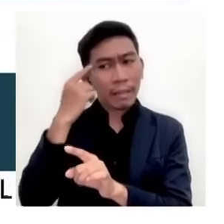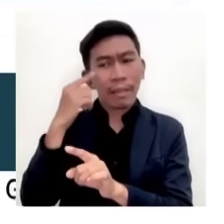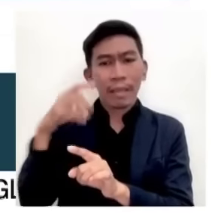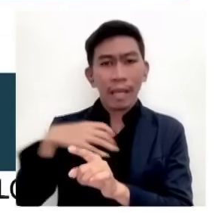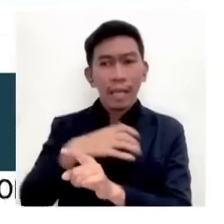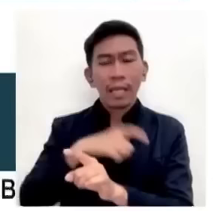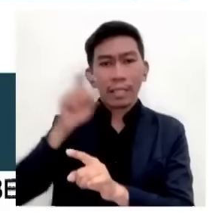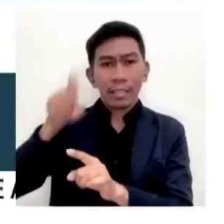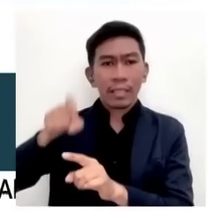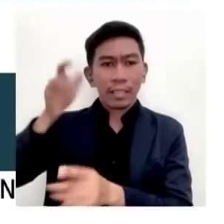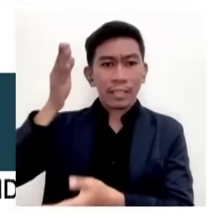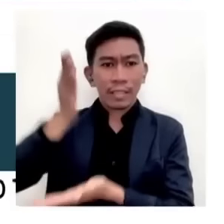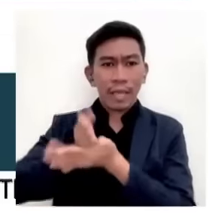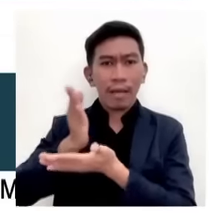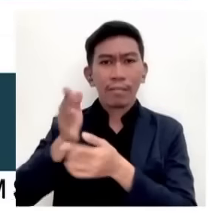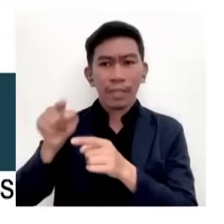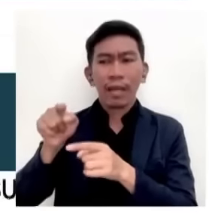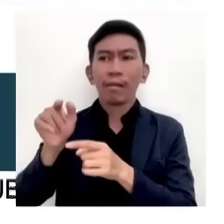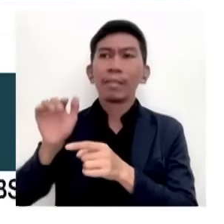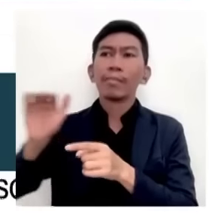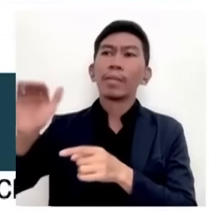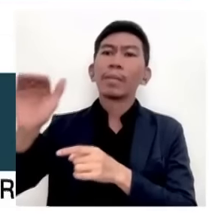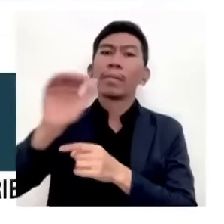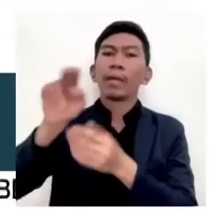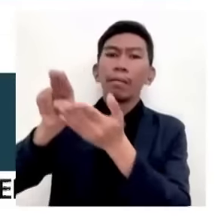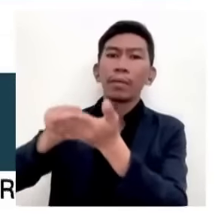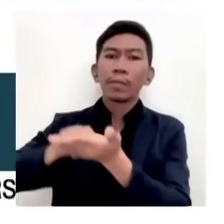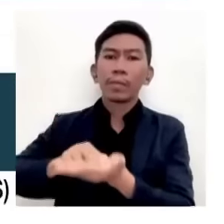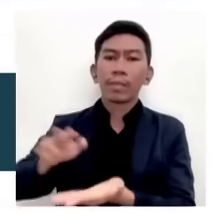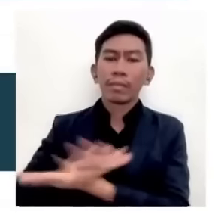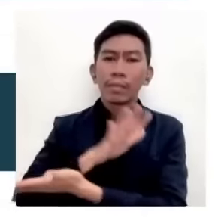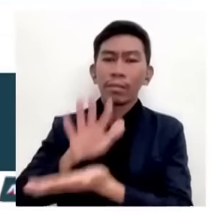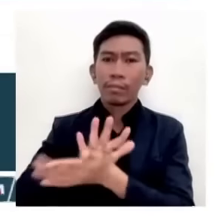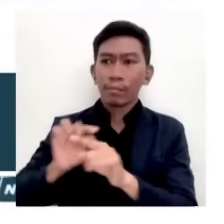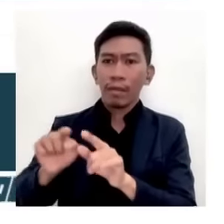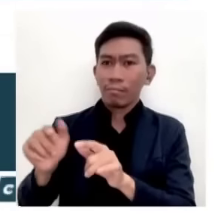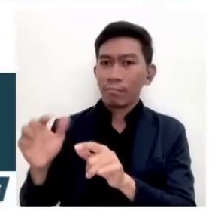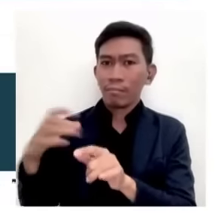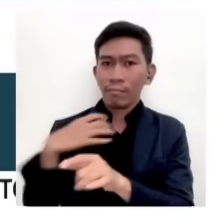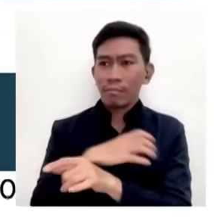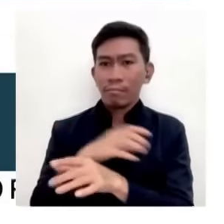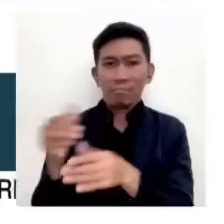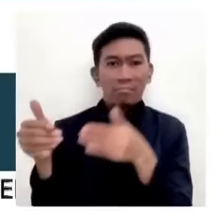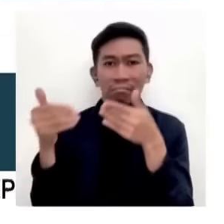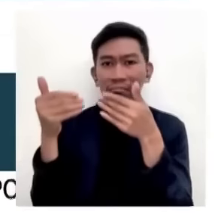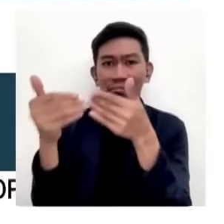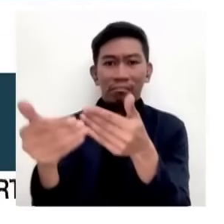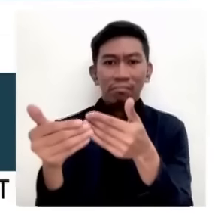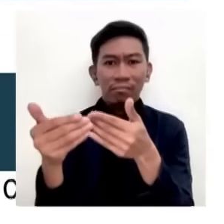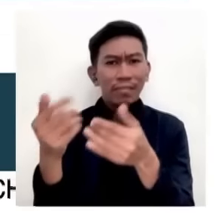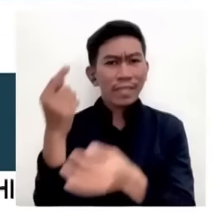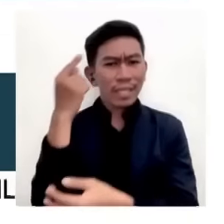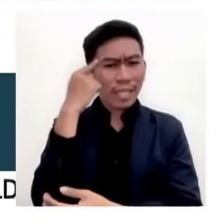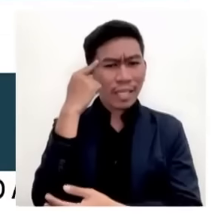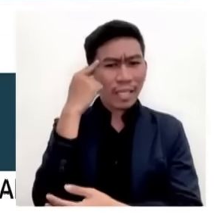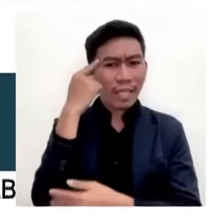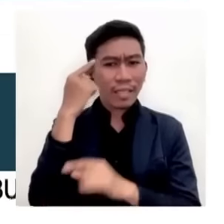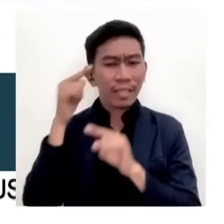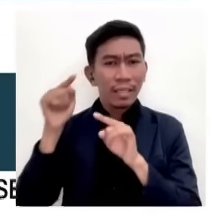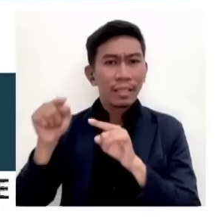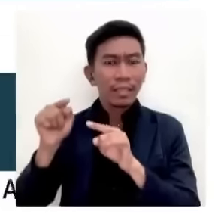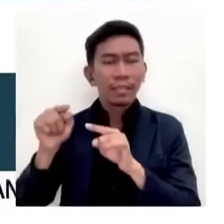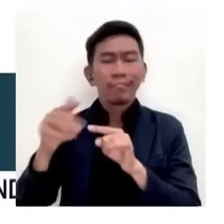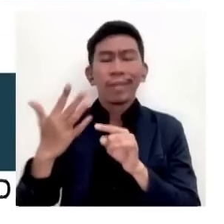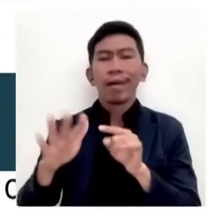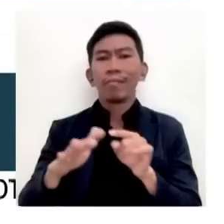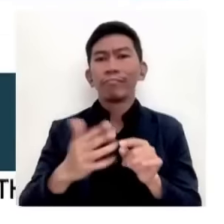stops the PI drive, no? But they continued on. So we were, I think, they did not honor